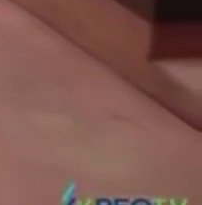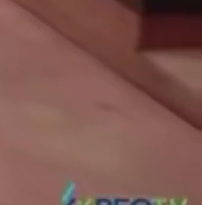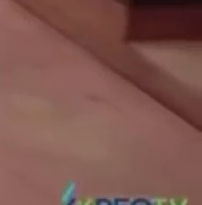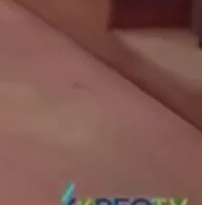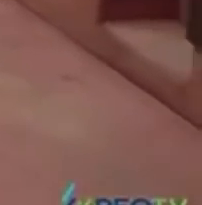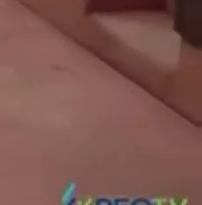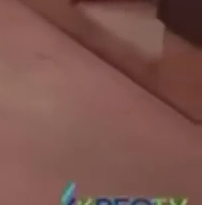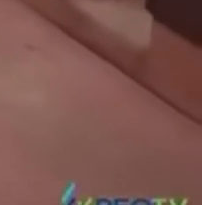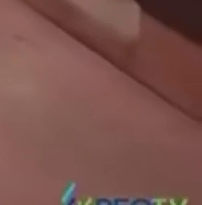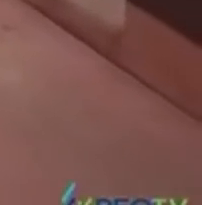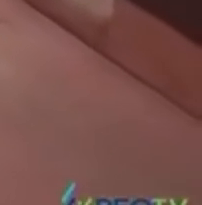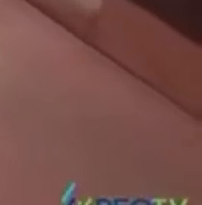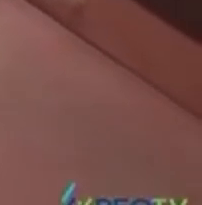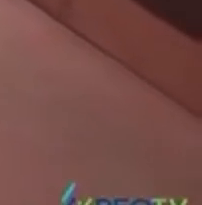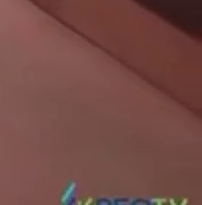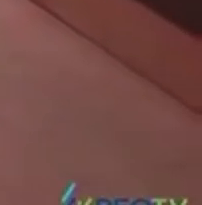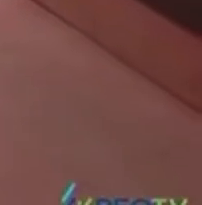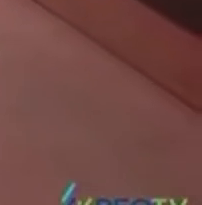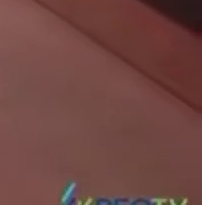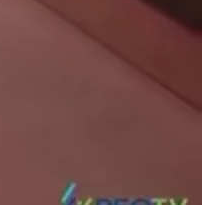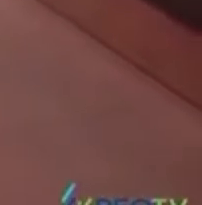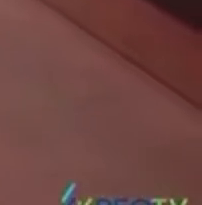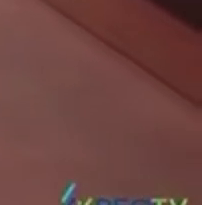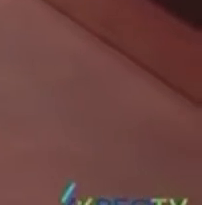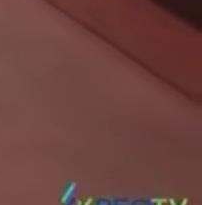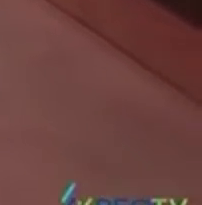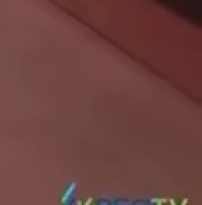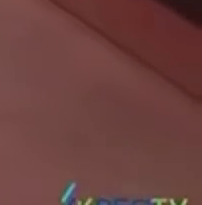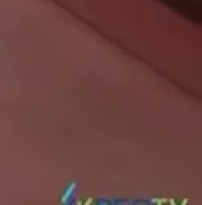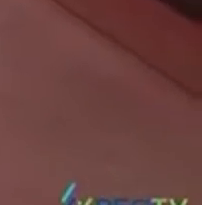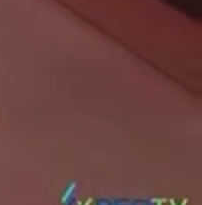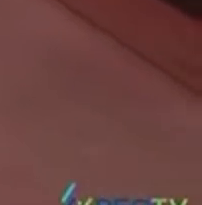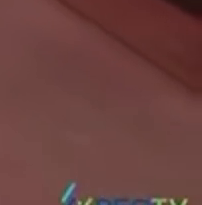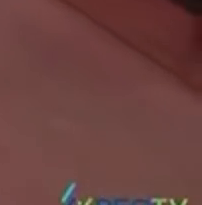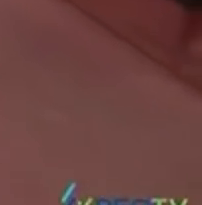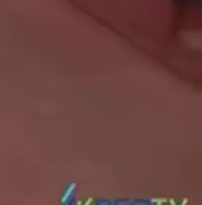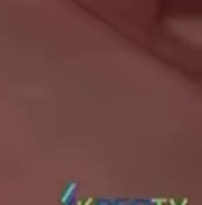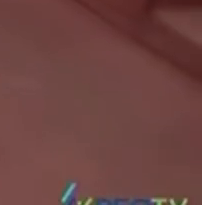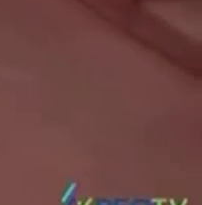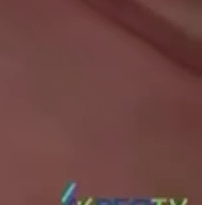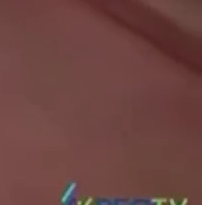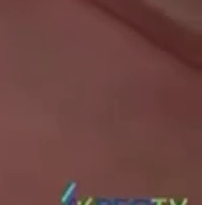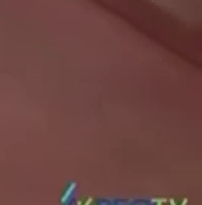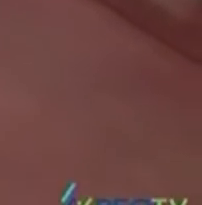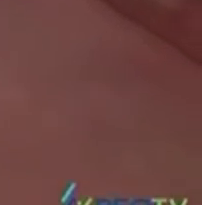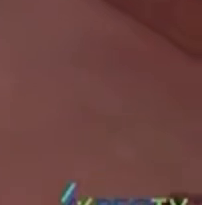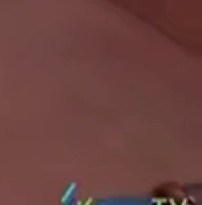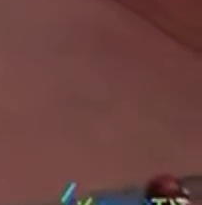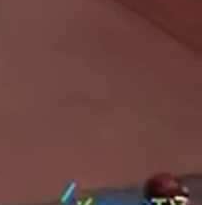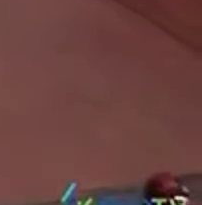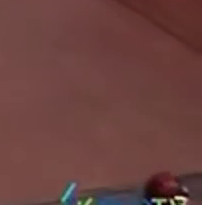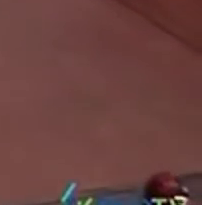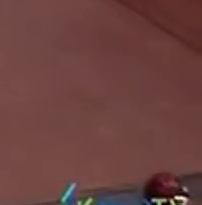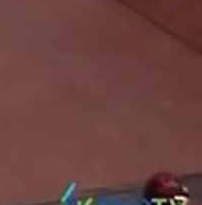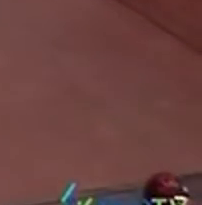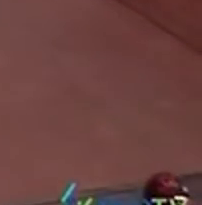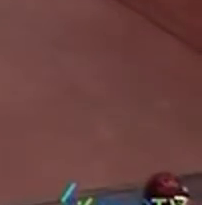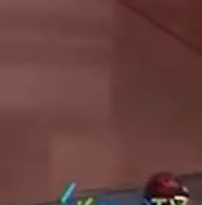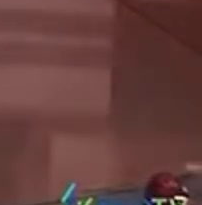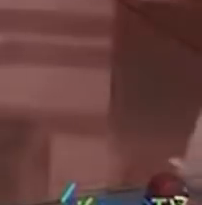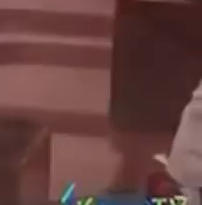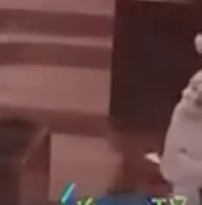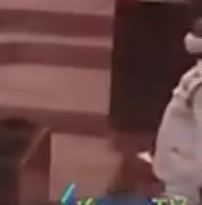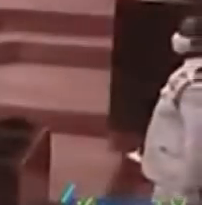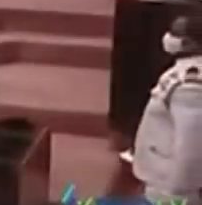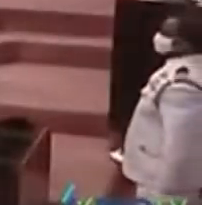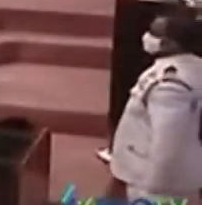withdrew the gazette declaring a state of emergency yesterday. Opposition parliamentarian M.A. Sumandiran today stressed that the emergency laws that were